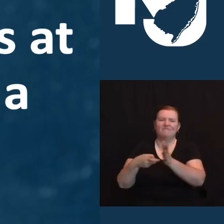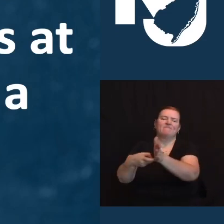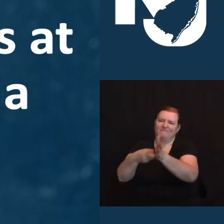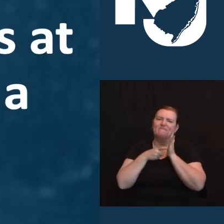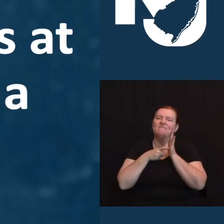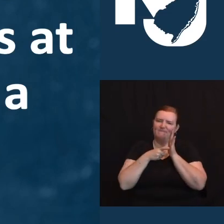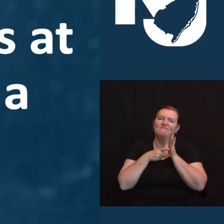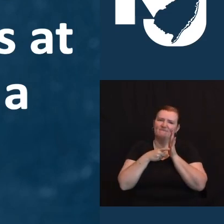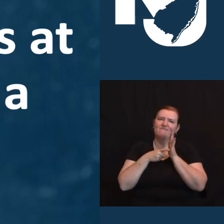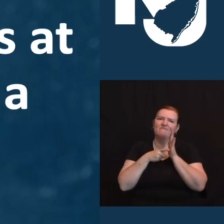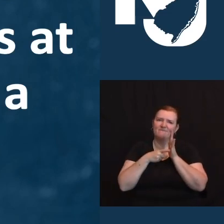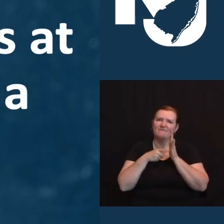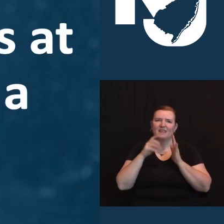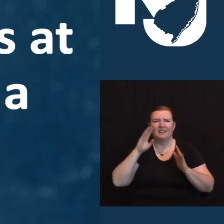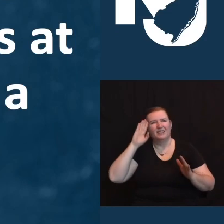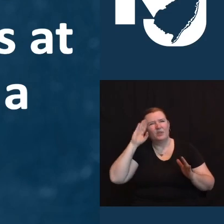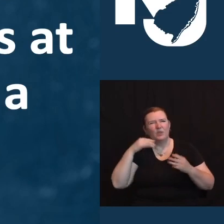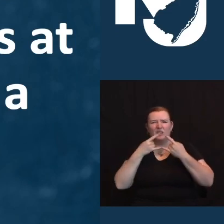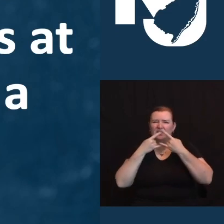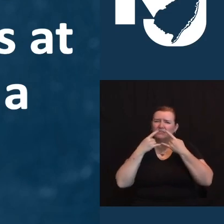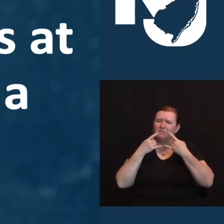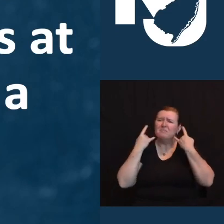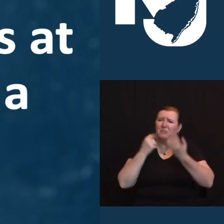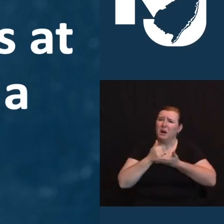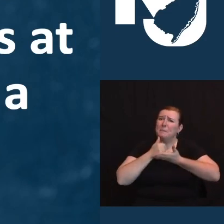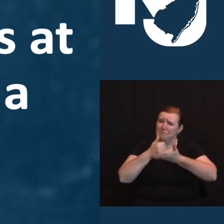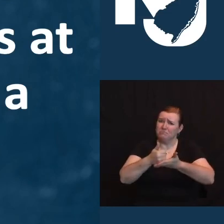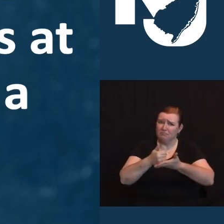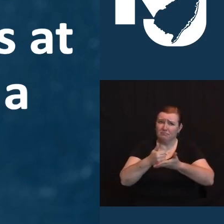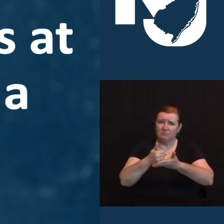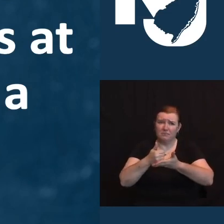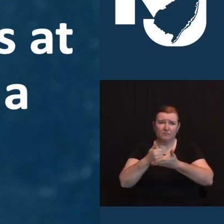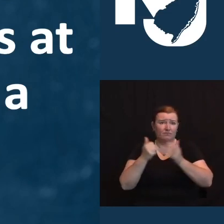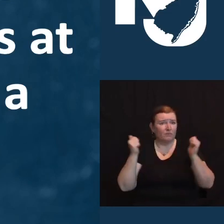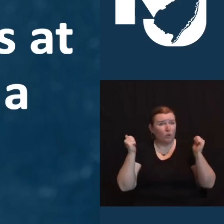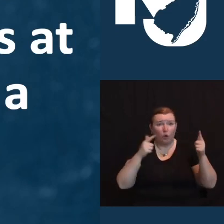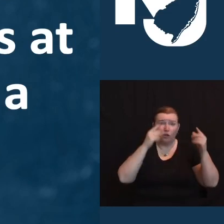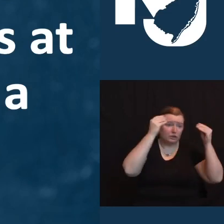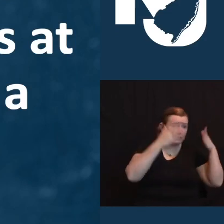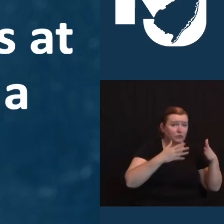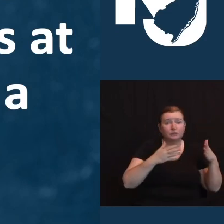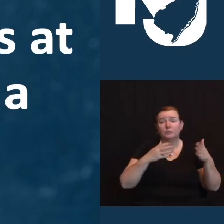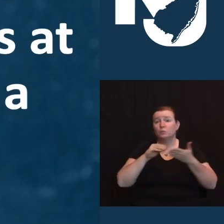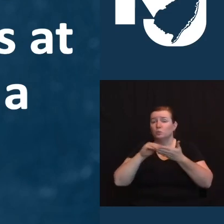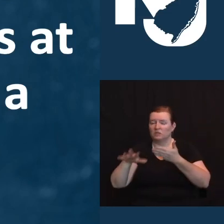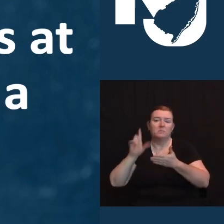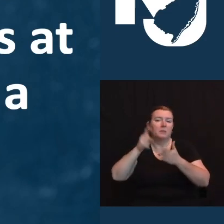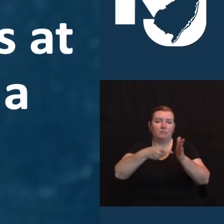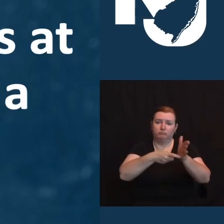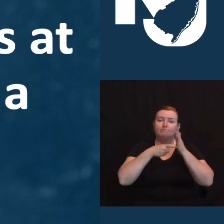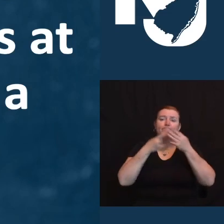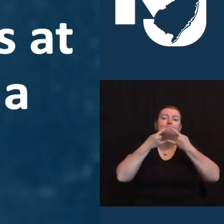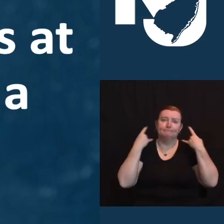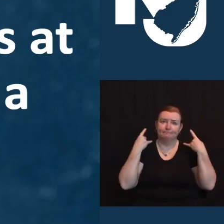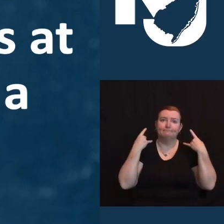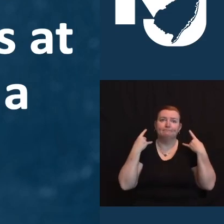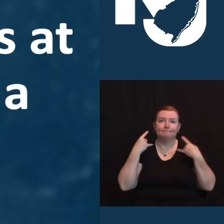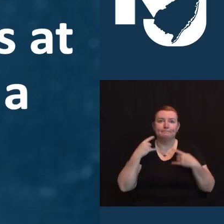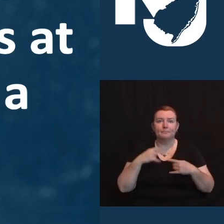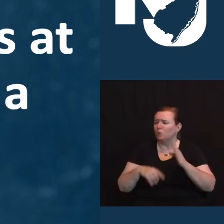we will now ensure that everyone in a school building will wear one. Let's keep in mind, Judy, the Department of Education, with